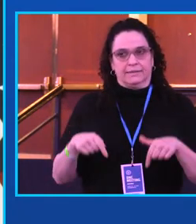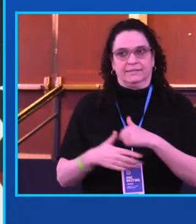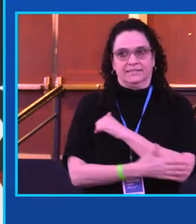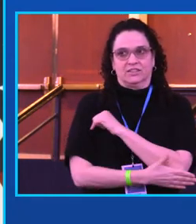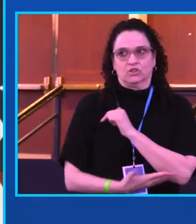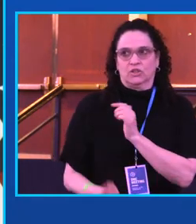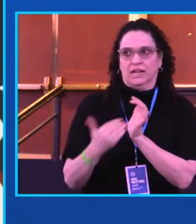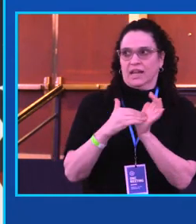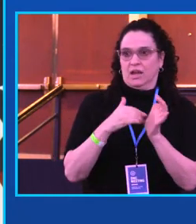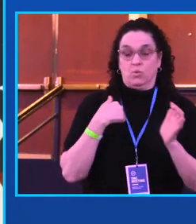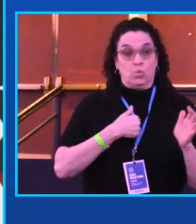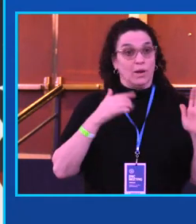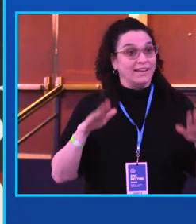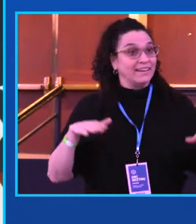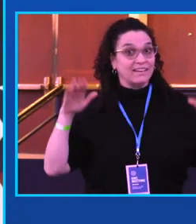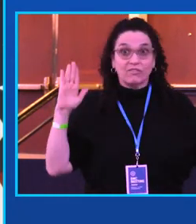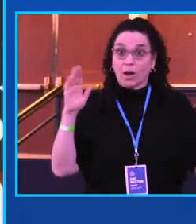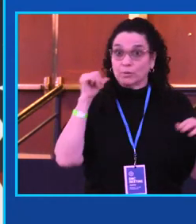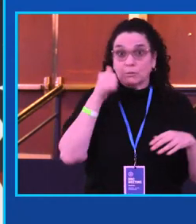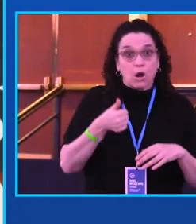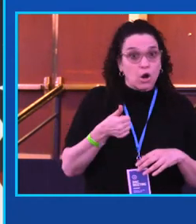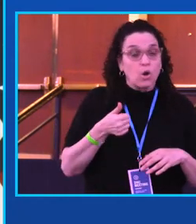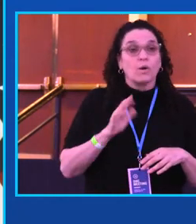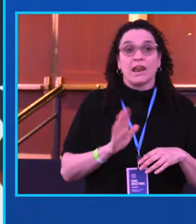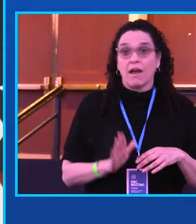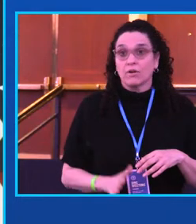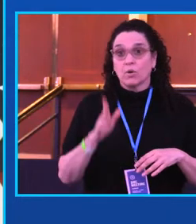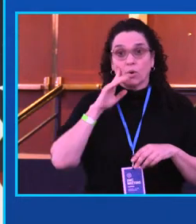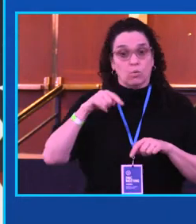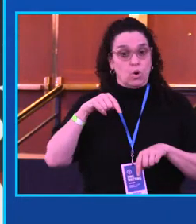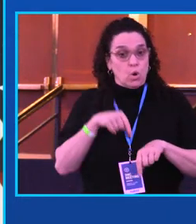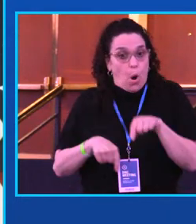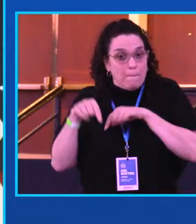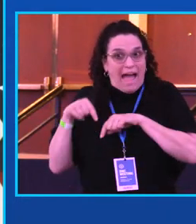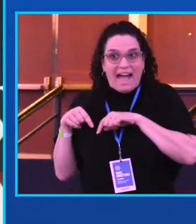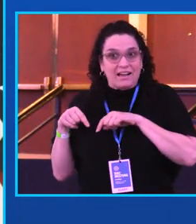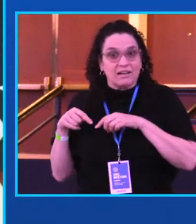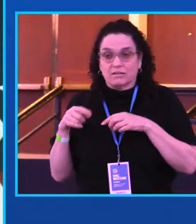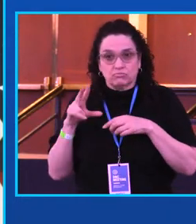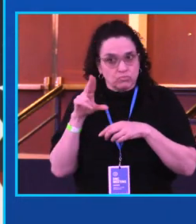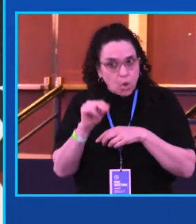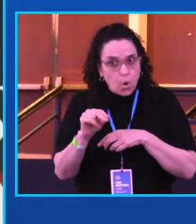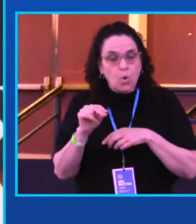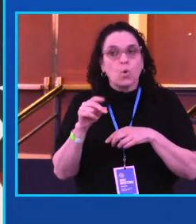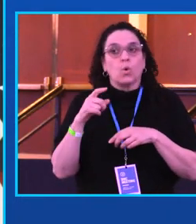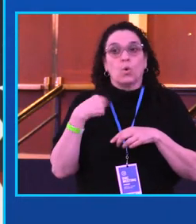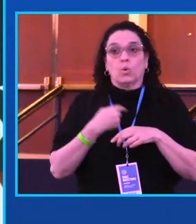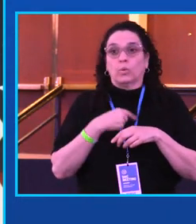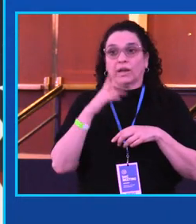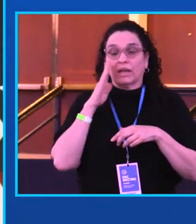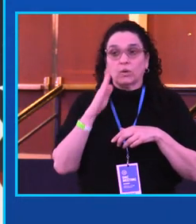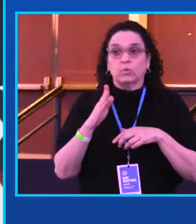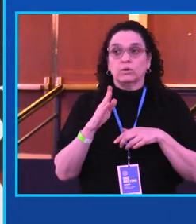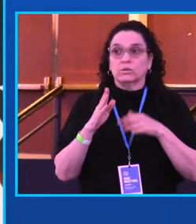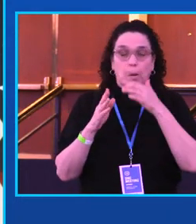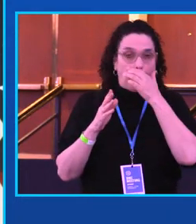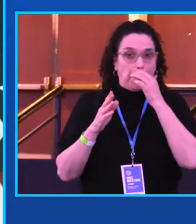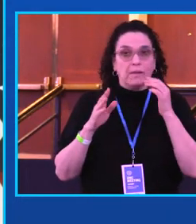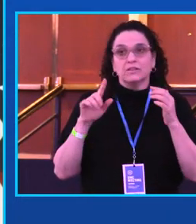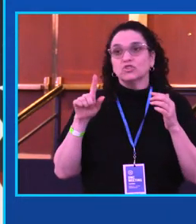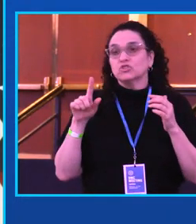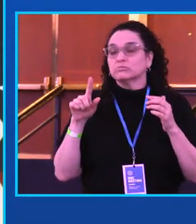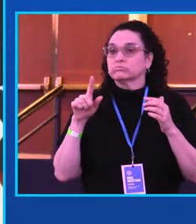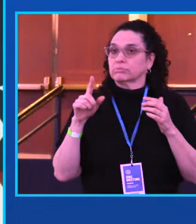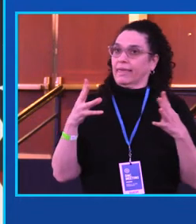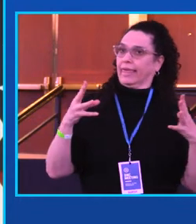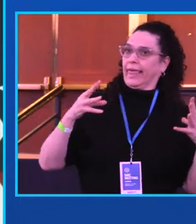We will not give up on tomorrow. We will not go back. We dare settle for jaundiced leaders.